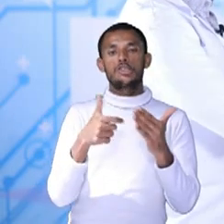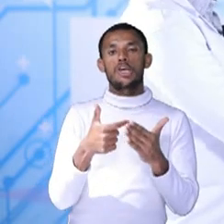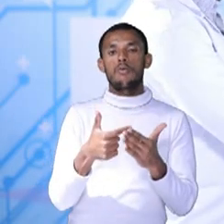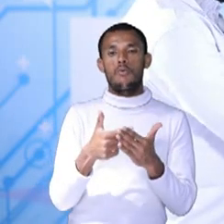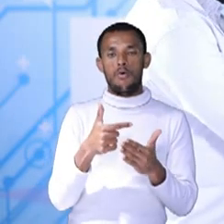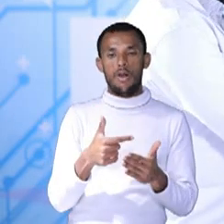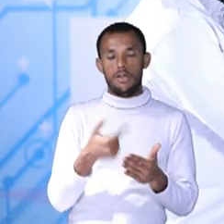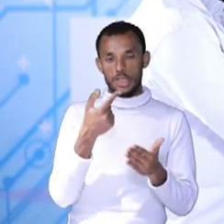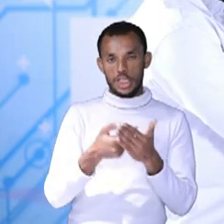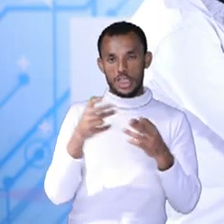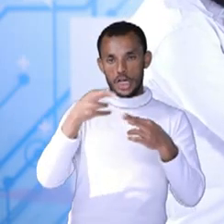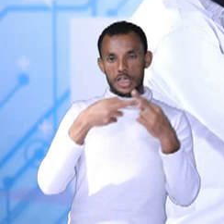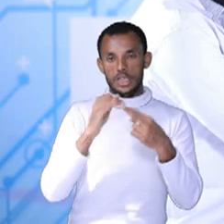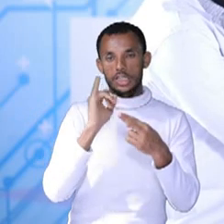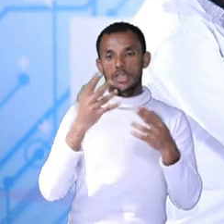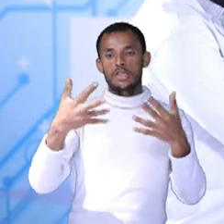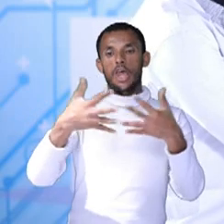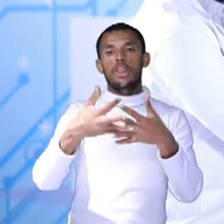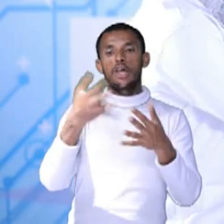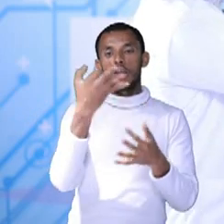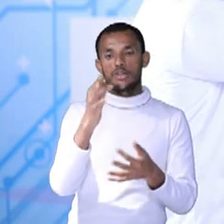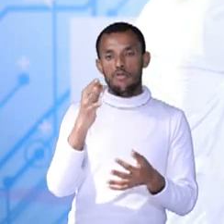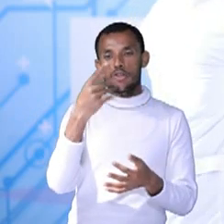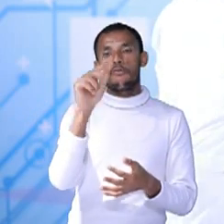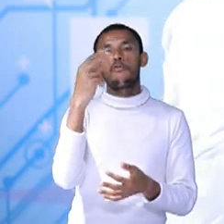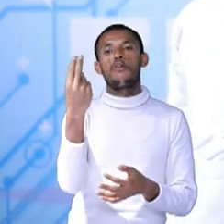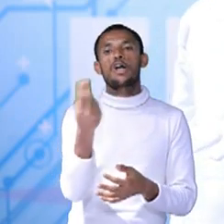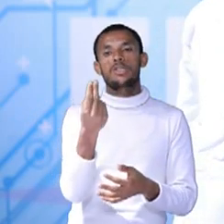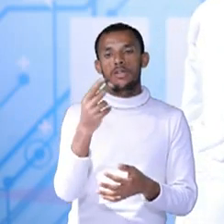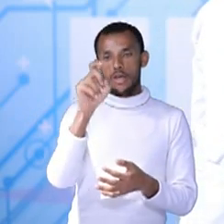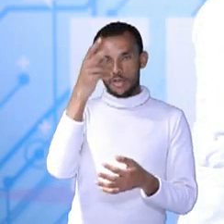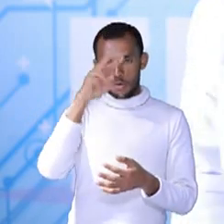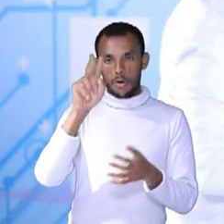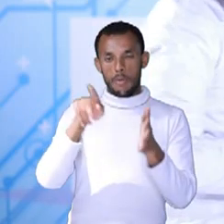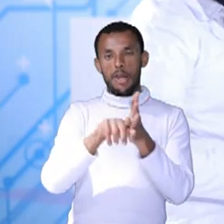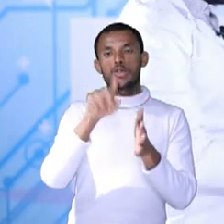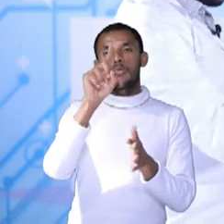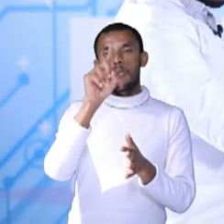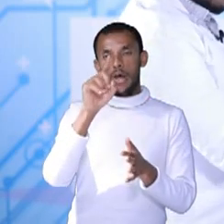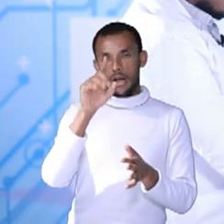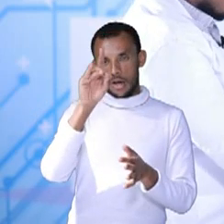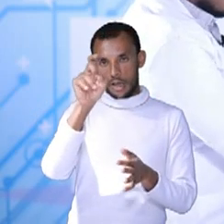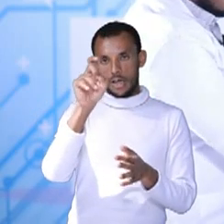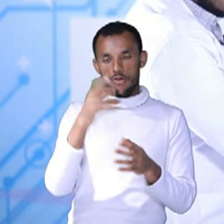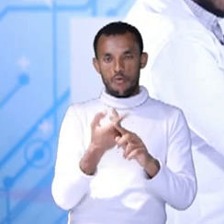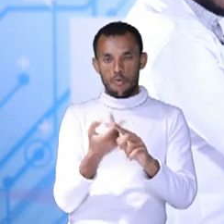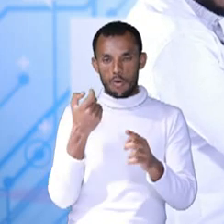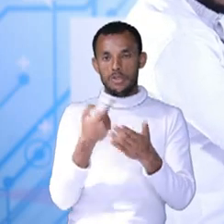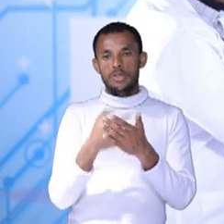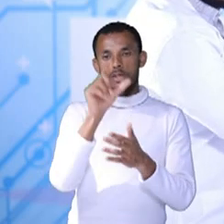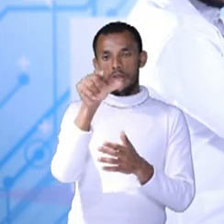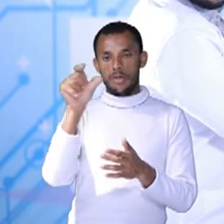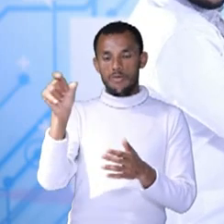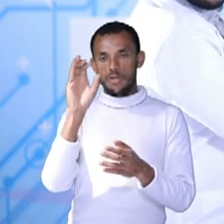Therefore, so this region is the integration of the function x squared minus 1 dx from this